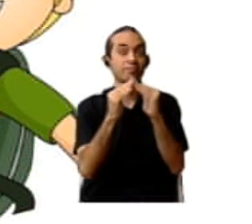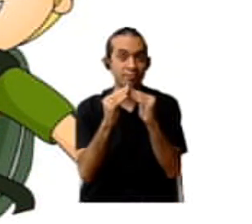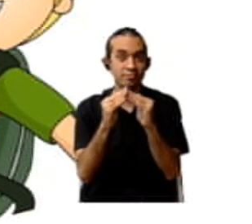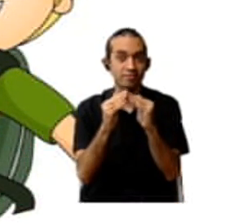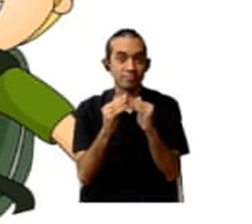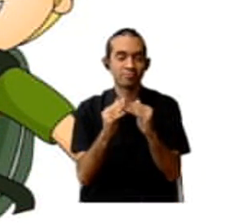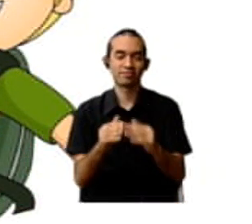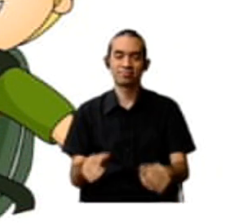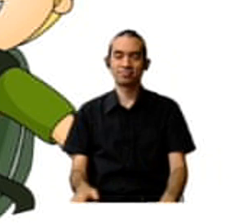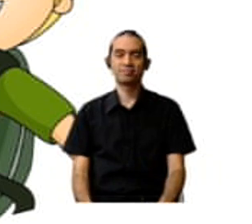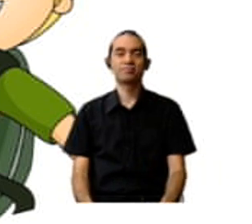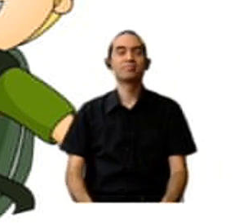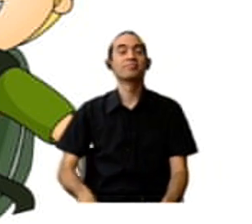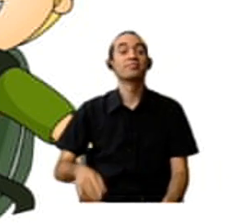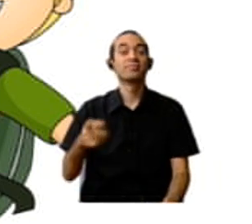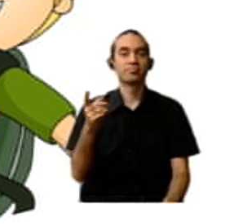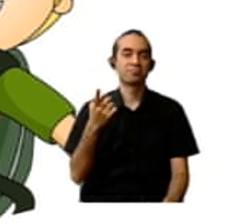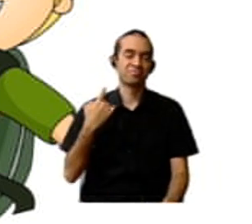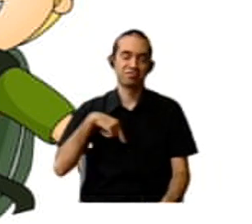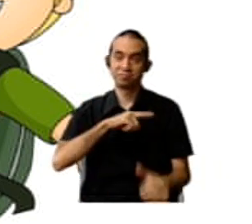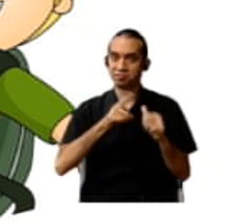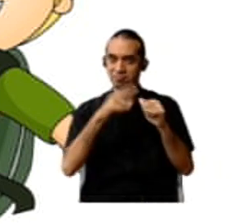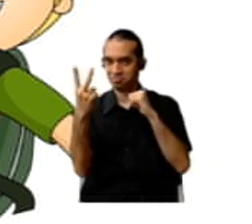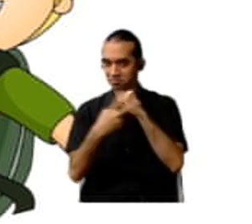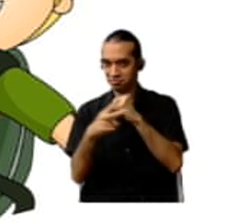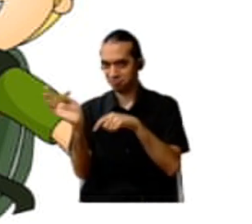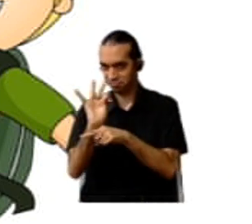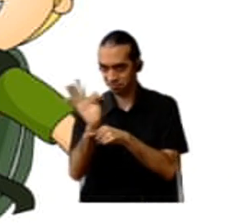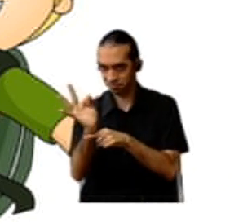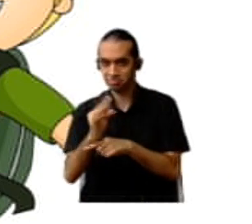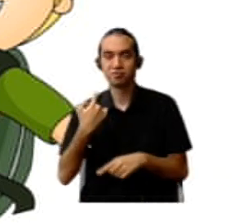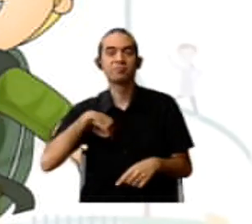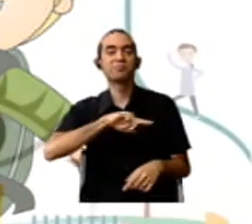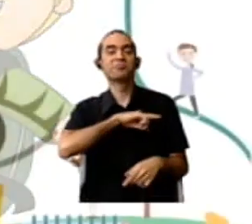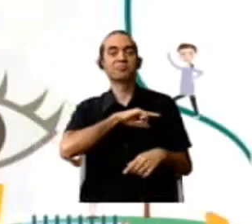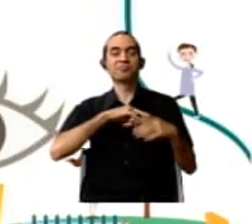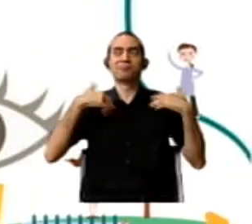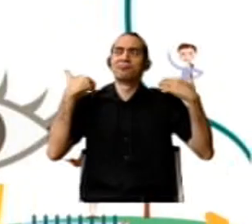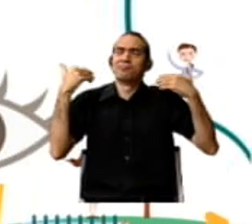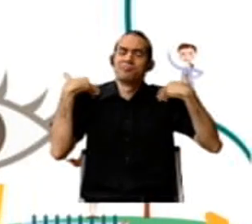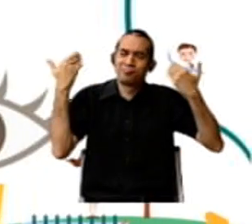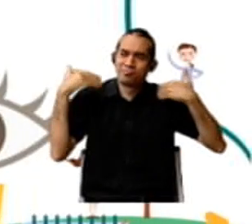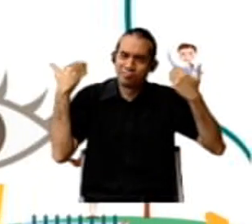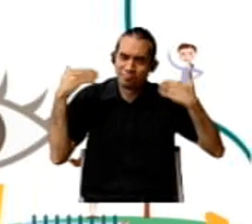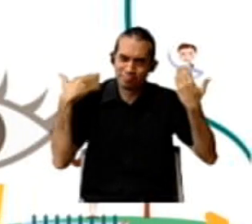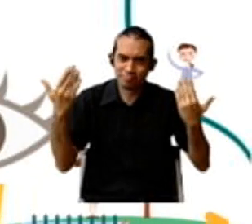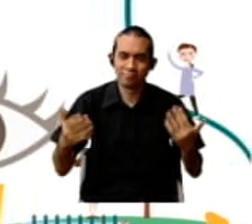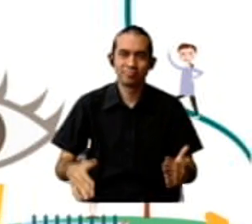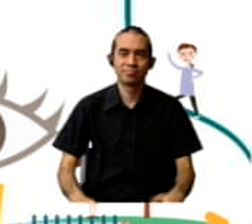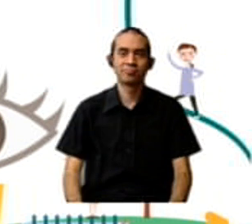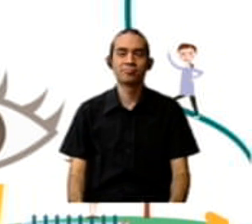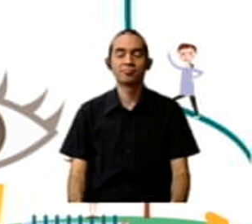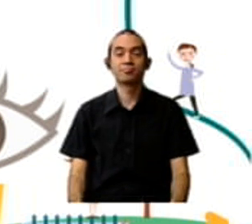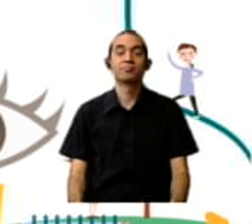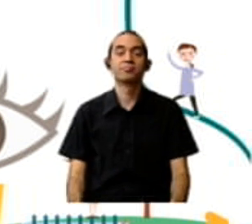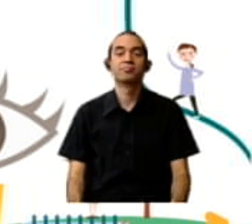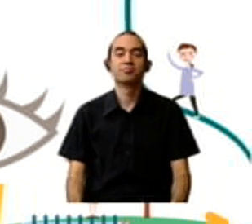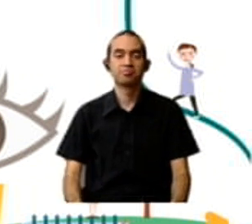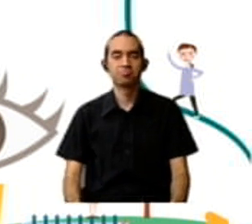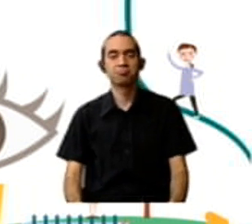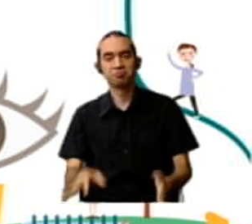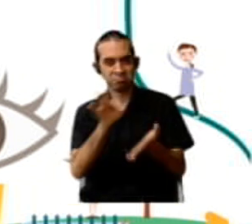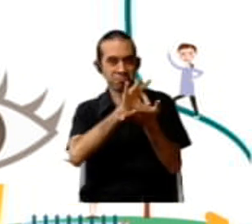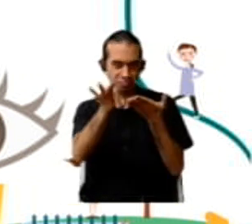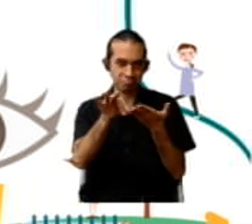en Casa. Este es nuestro primer show. That's why we are very happy to be here. Going to school is